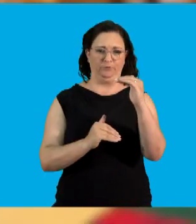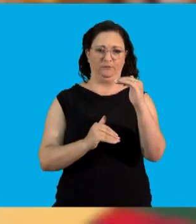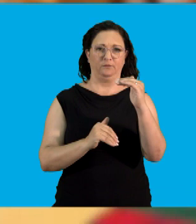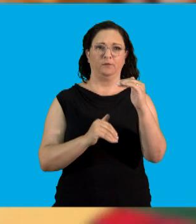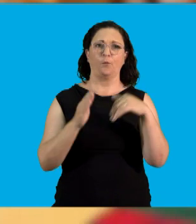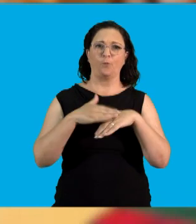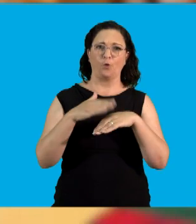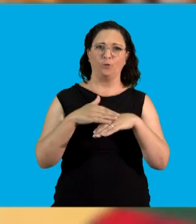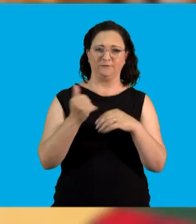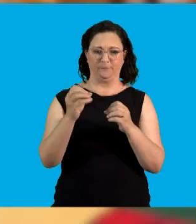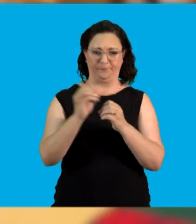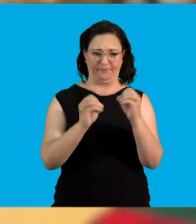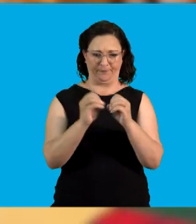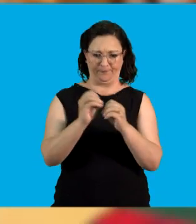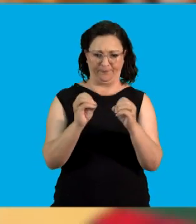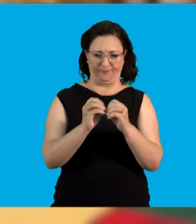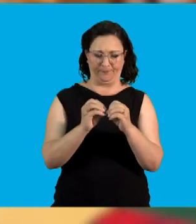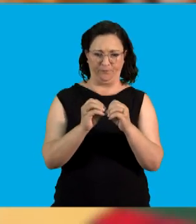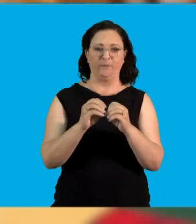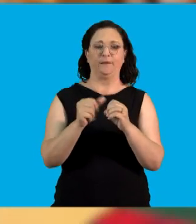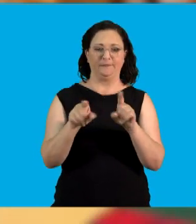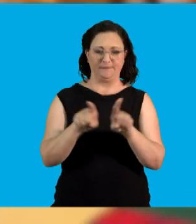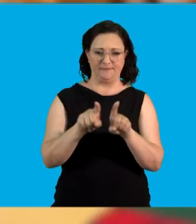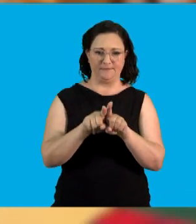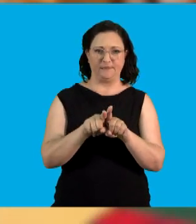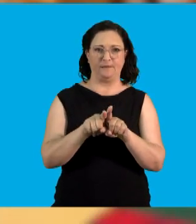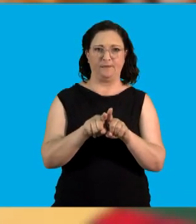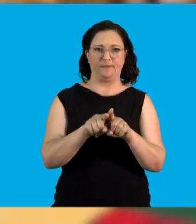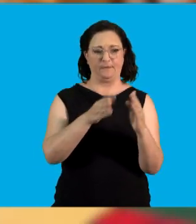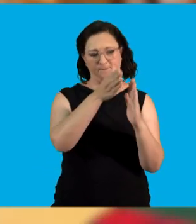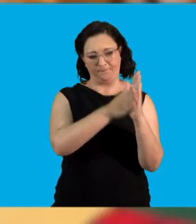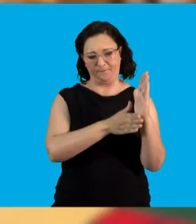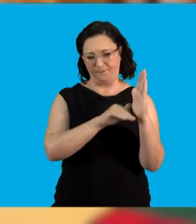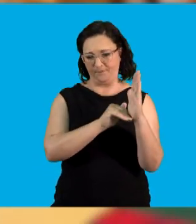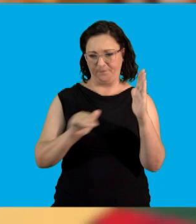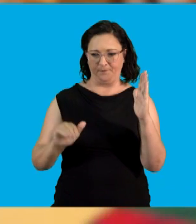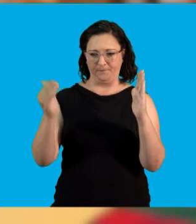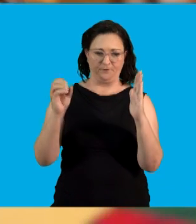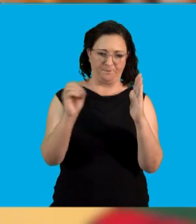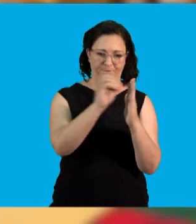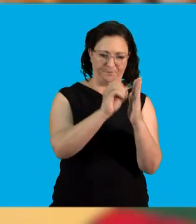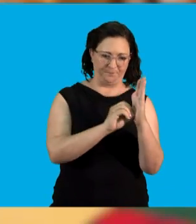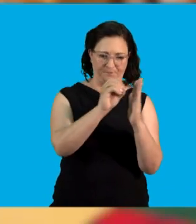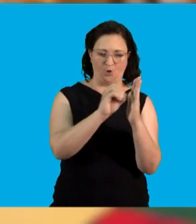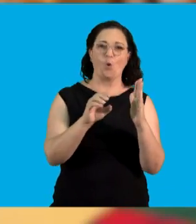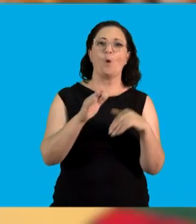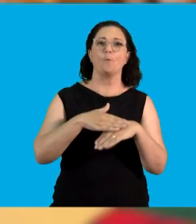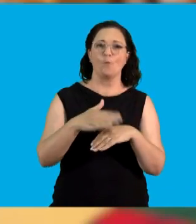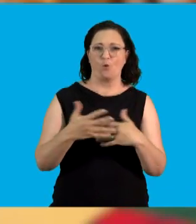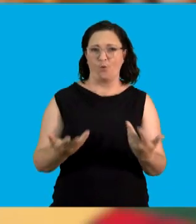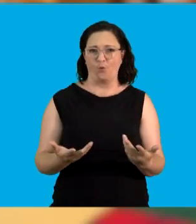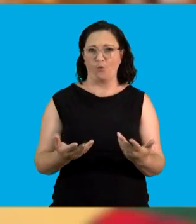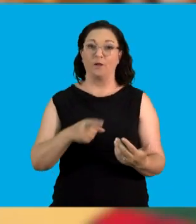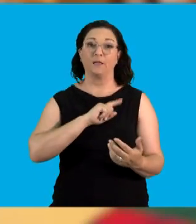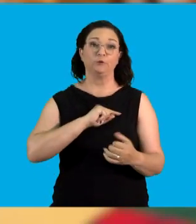container, there's going to be more collisions between the gas particles themselves and also between the gas particles and the wall of the container. So because